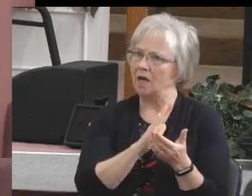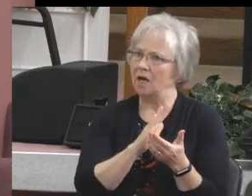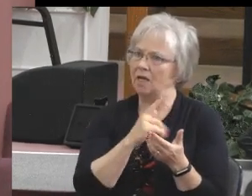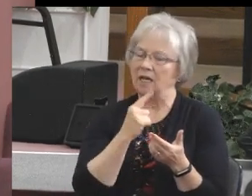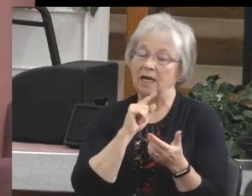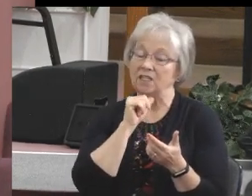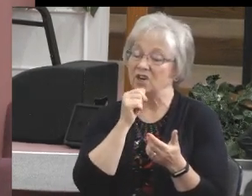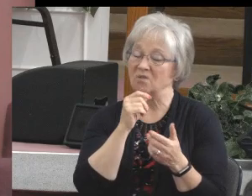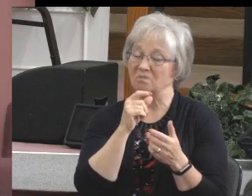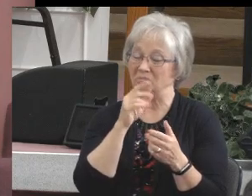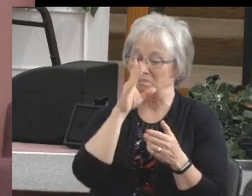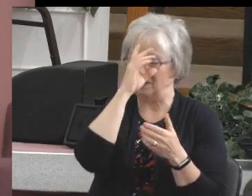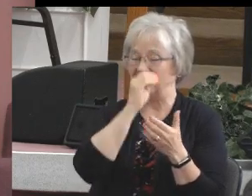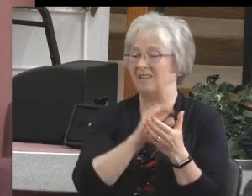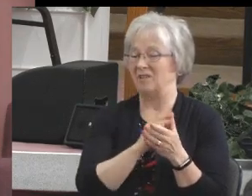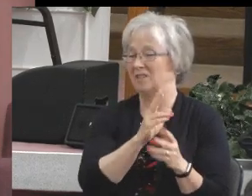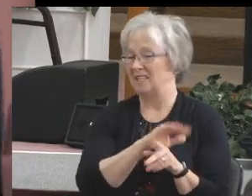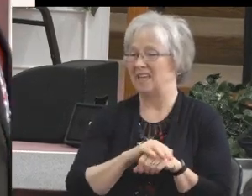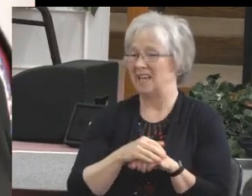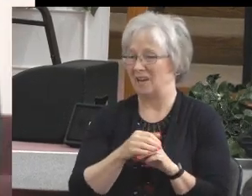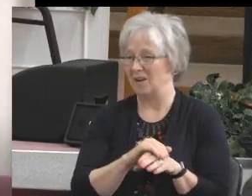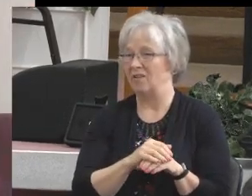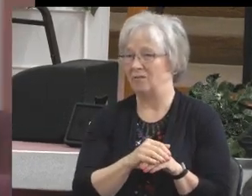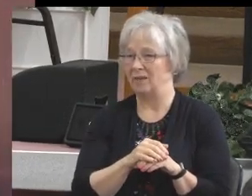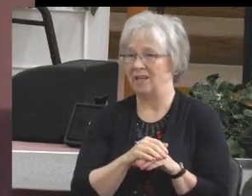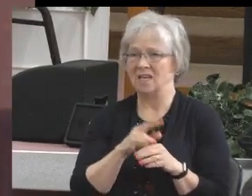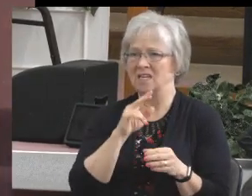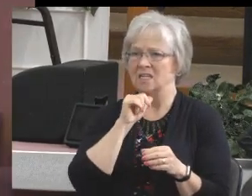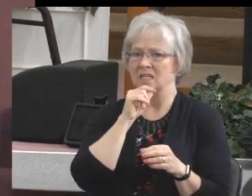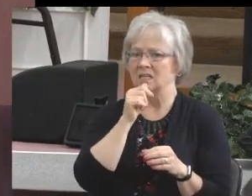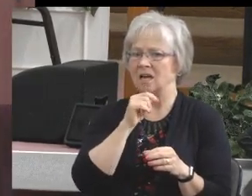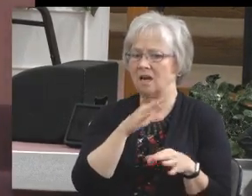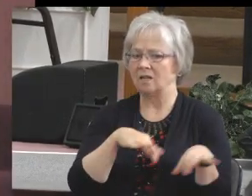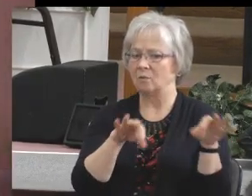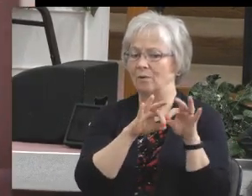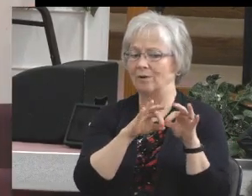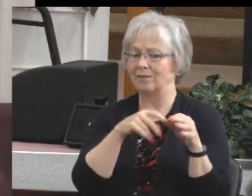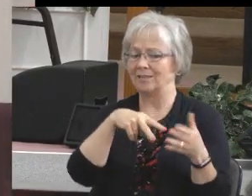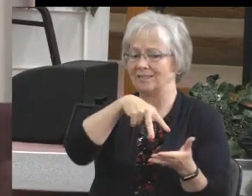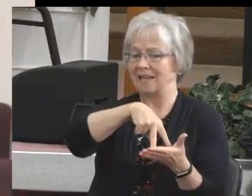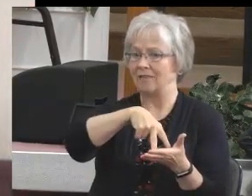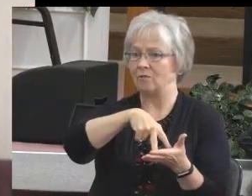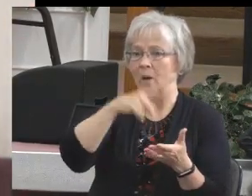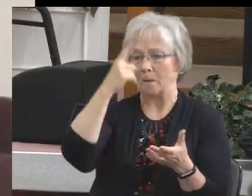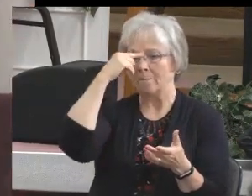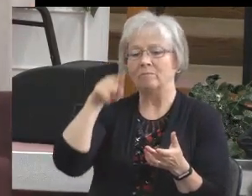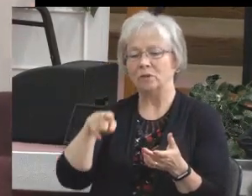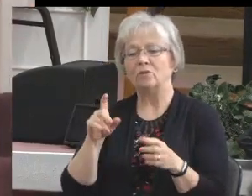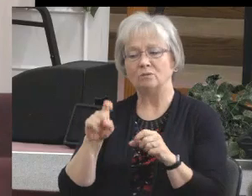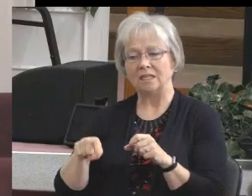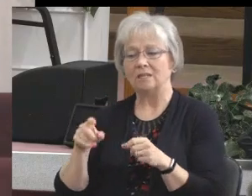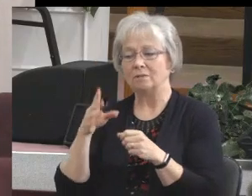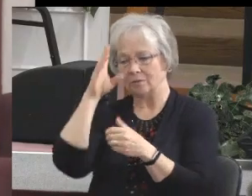me. I really don't believe He's worth standing for, but I believe in Him and you should too.